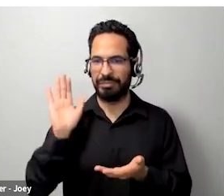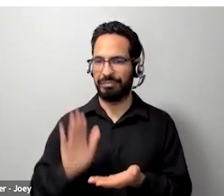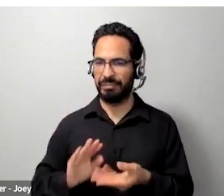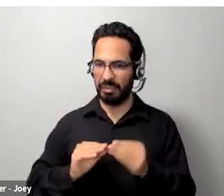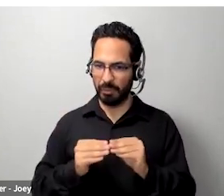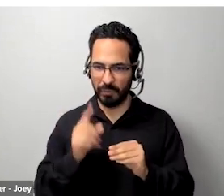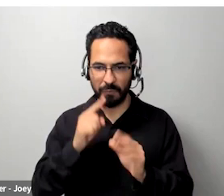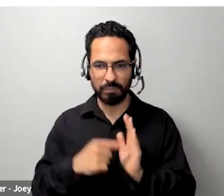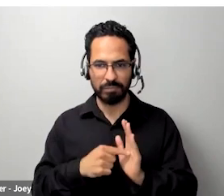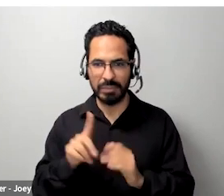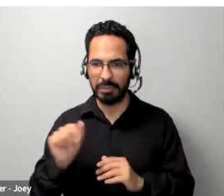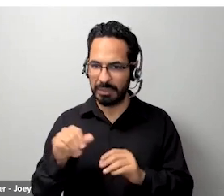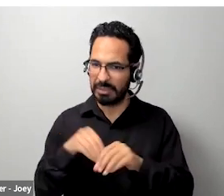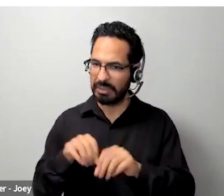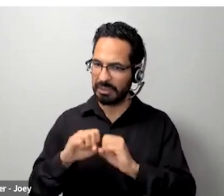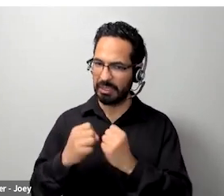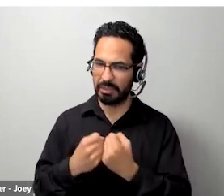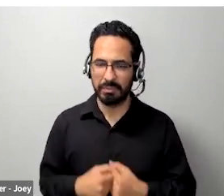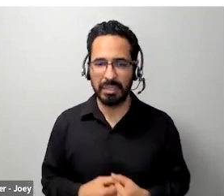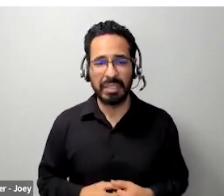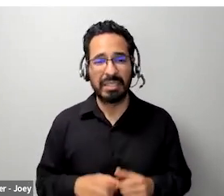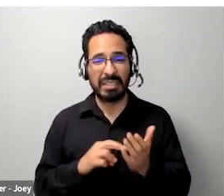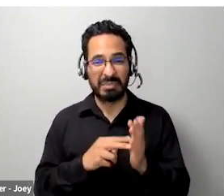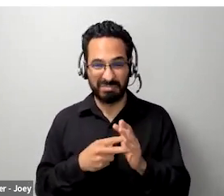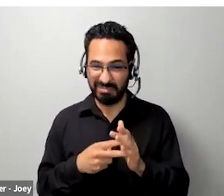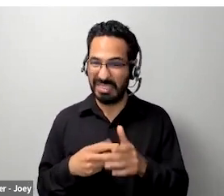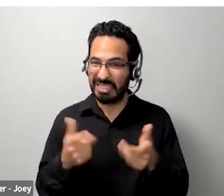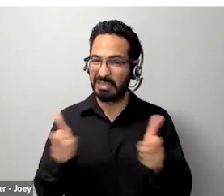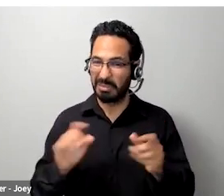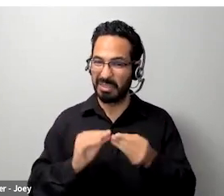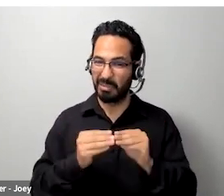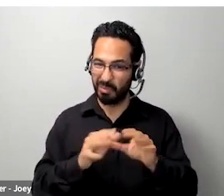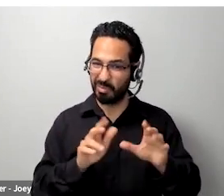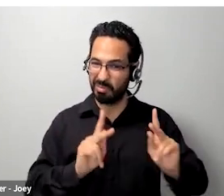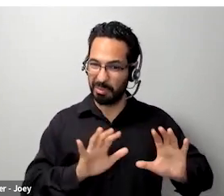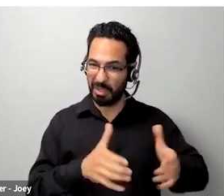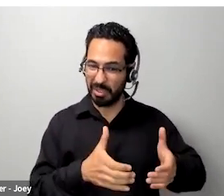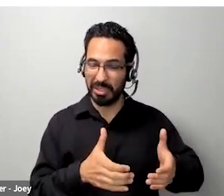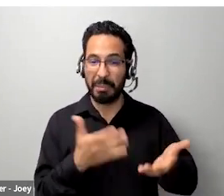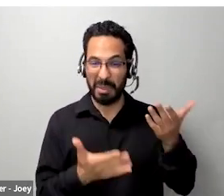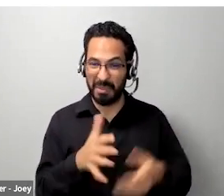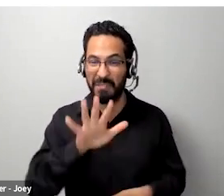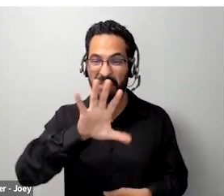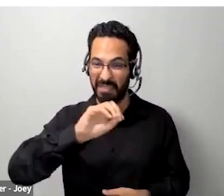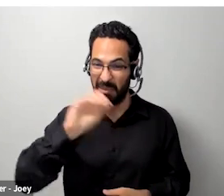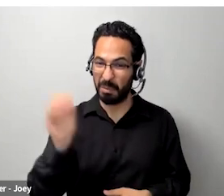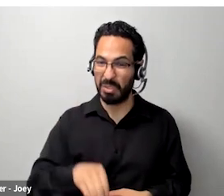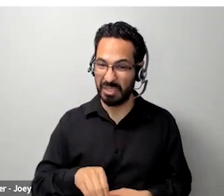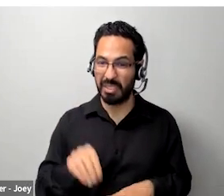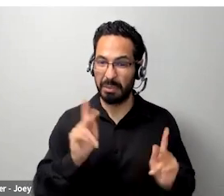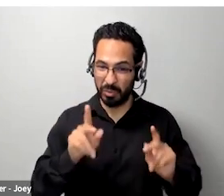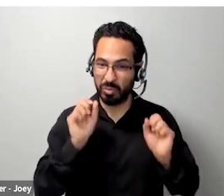society. It is possible that a substantial portion of the population, even close to 50%,